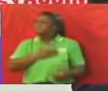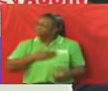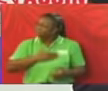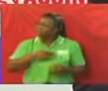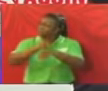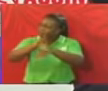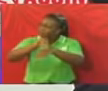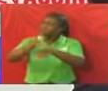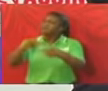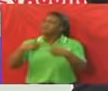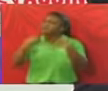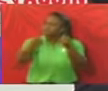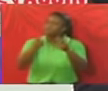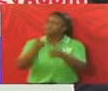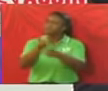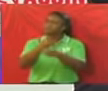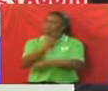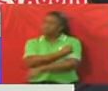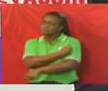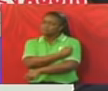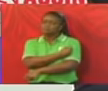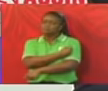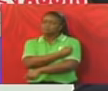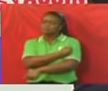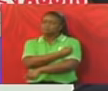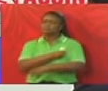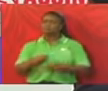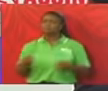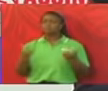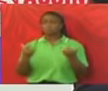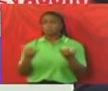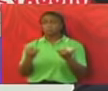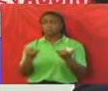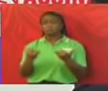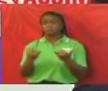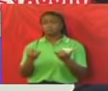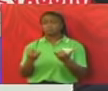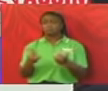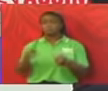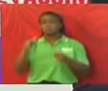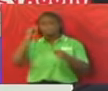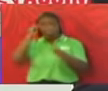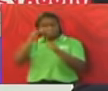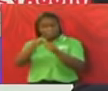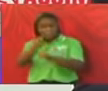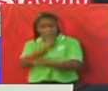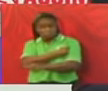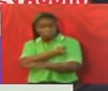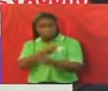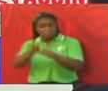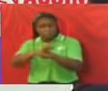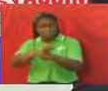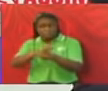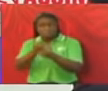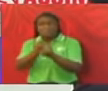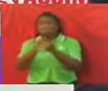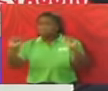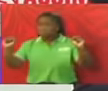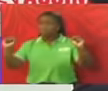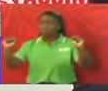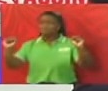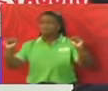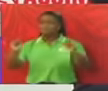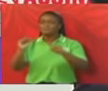now. Remember, the COVID-19 vaccines are safe, they are effective, they are free, and they are